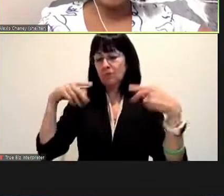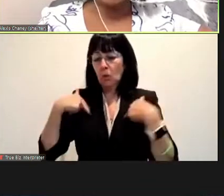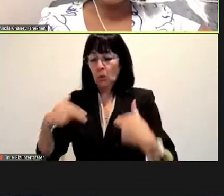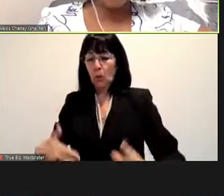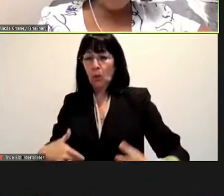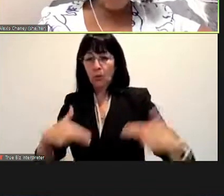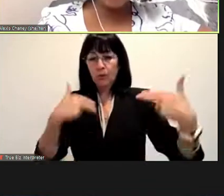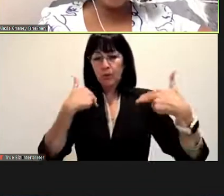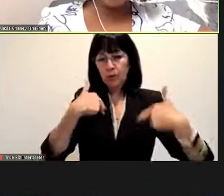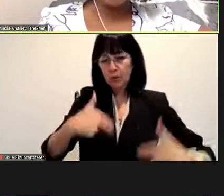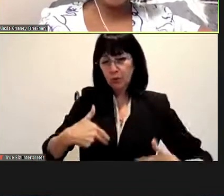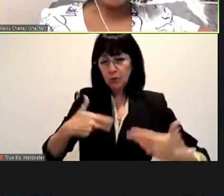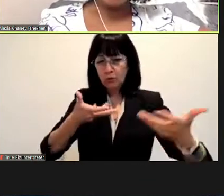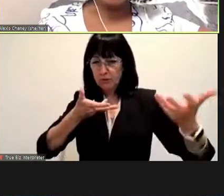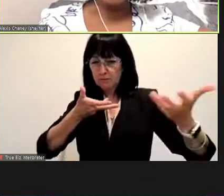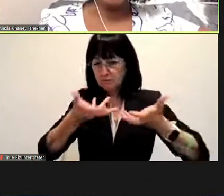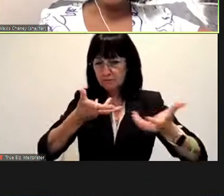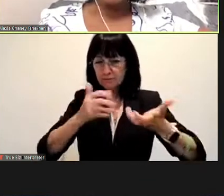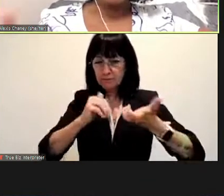like,